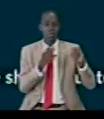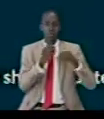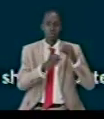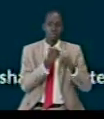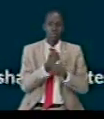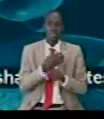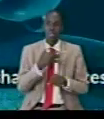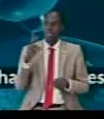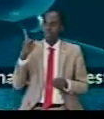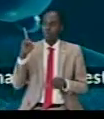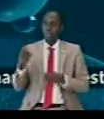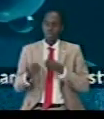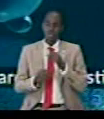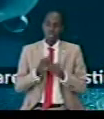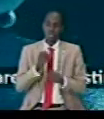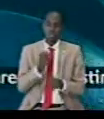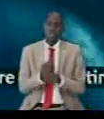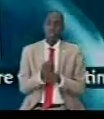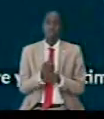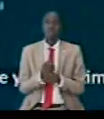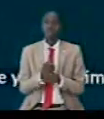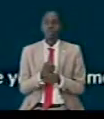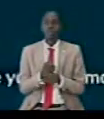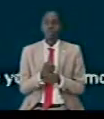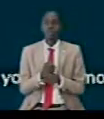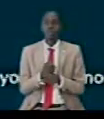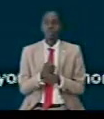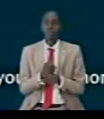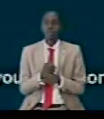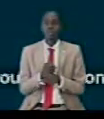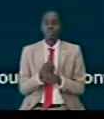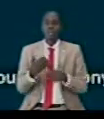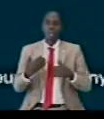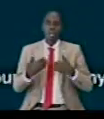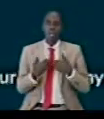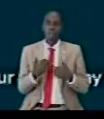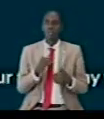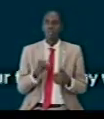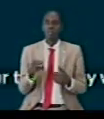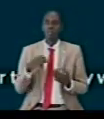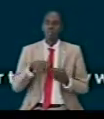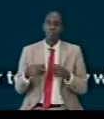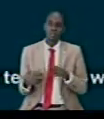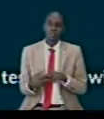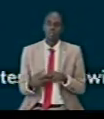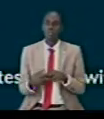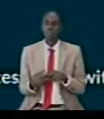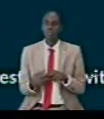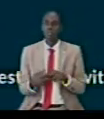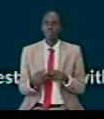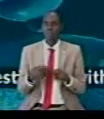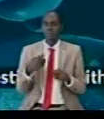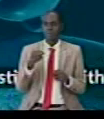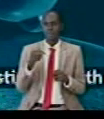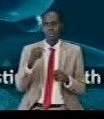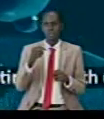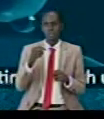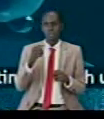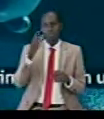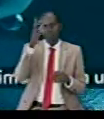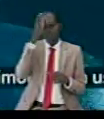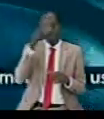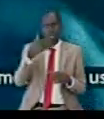old respectively, were having issues. The father had two bended fingers that was